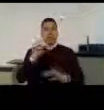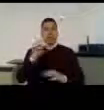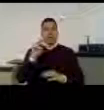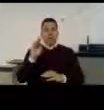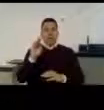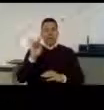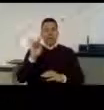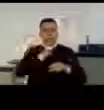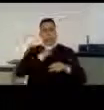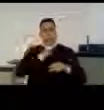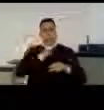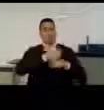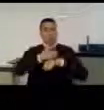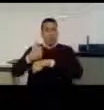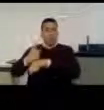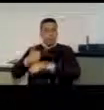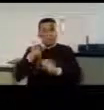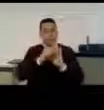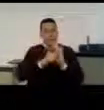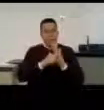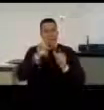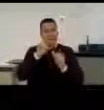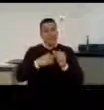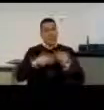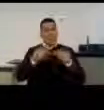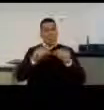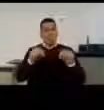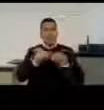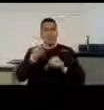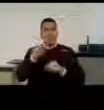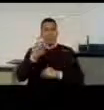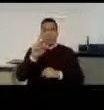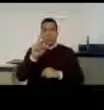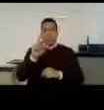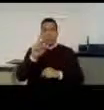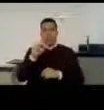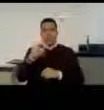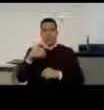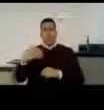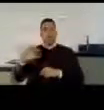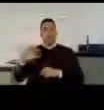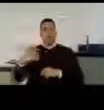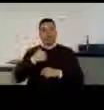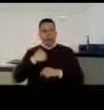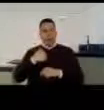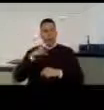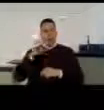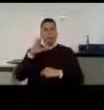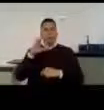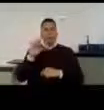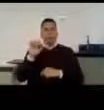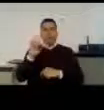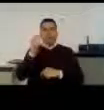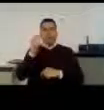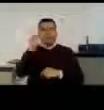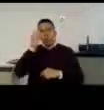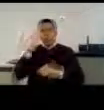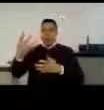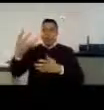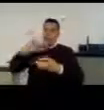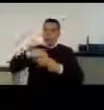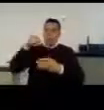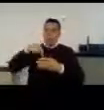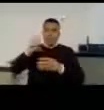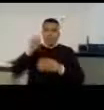law. Every state and territory has this council. The council is made up of people who have developmental disabilities or family